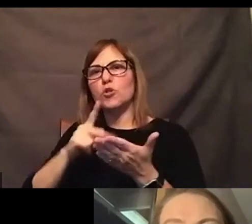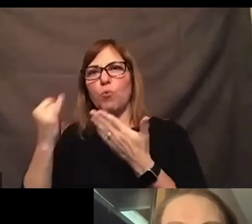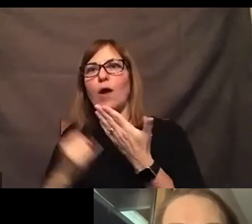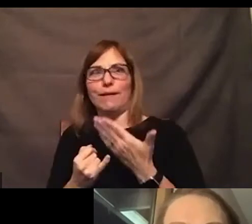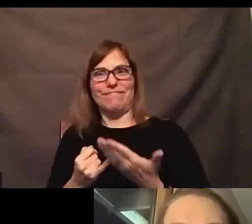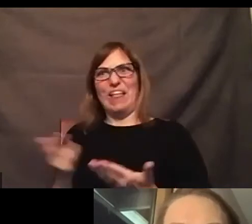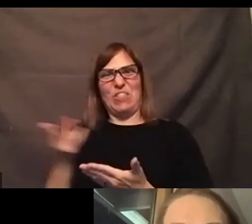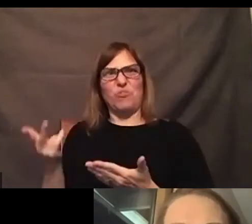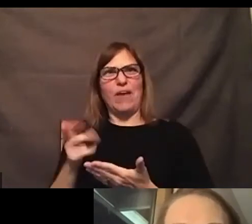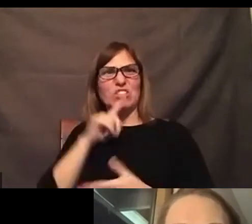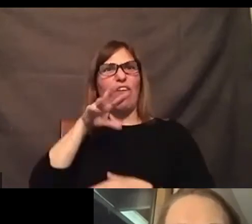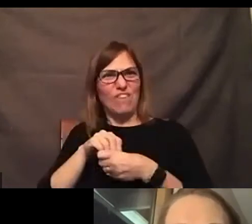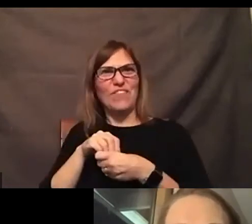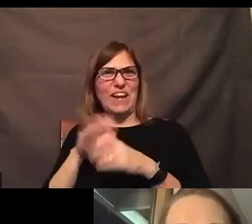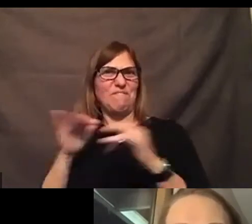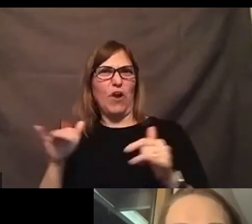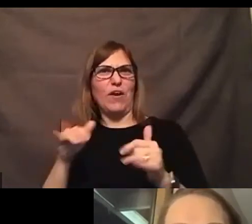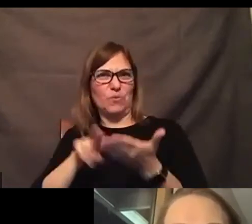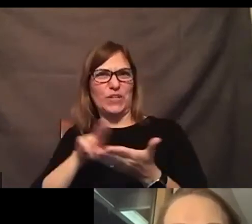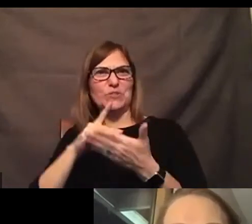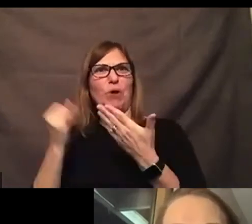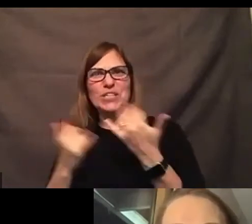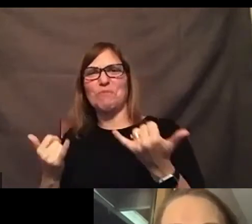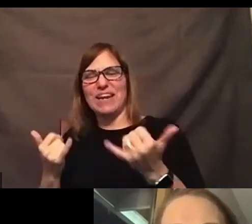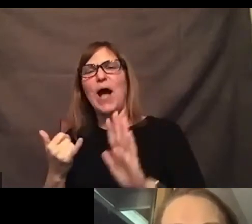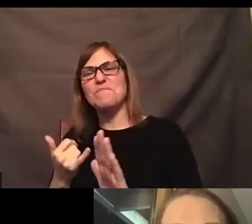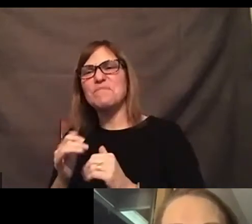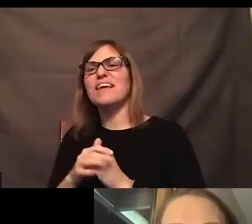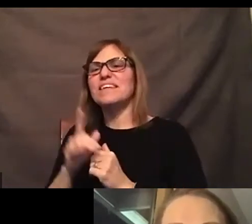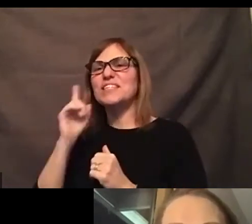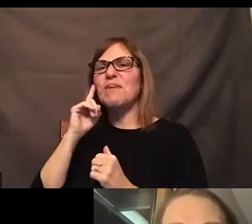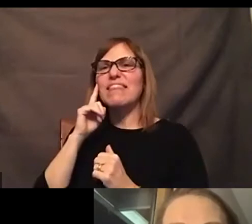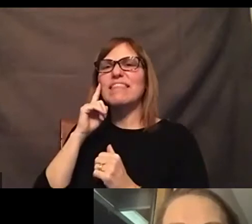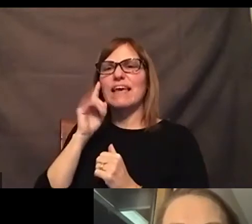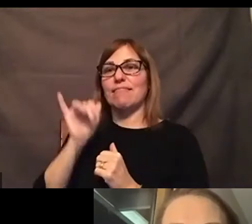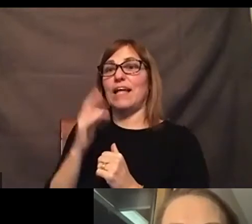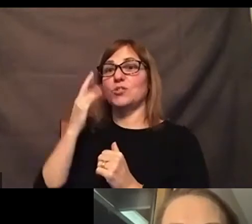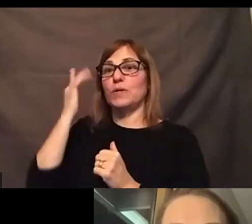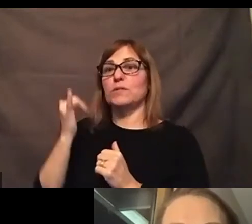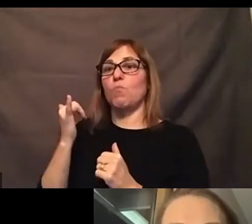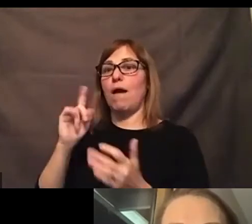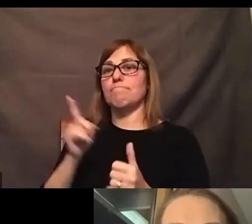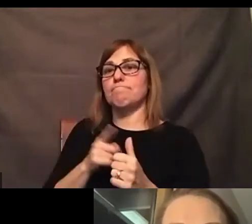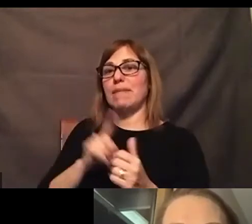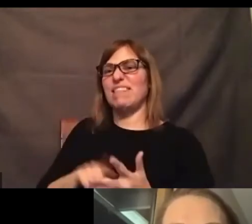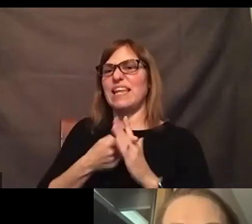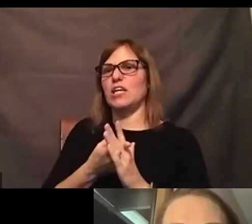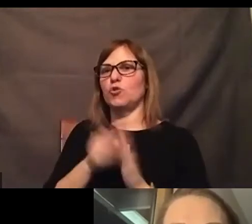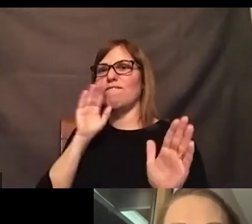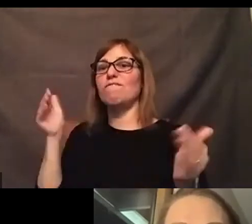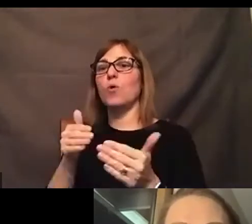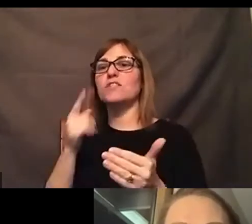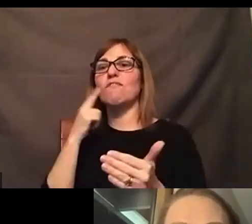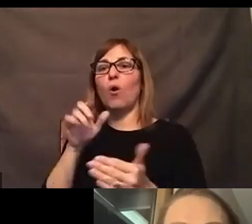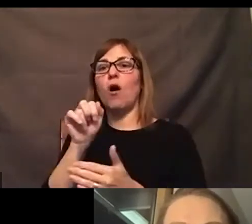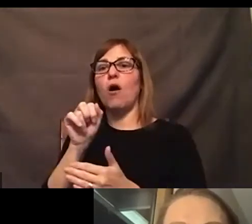in these kinds of projects right now. And so that's why the initial focus for a lot of the autonomous vehicle research